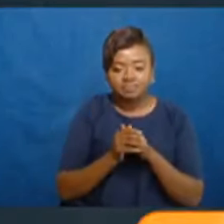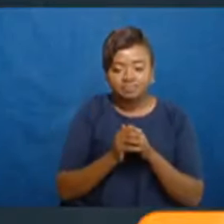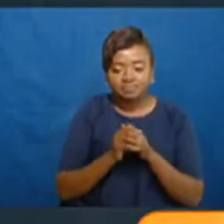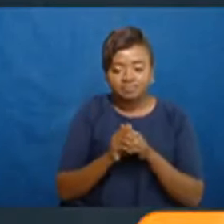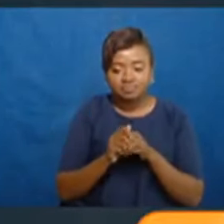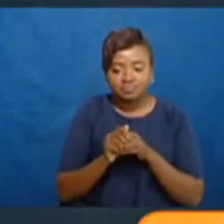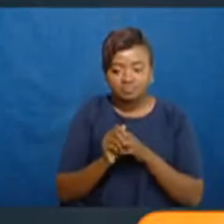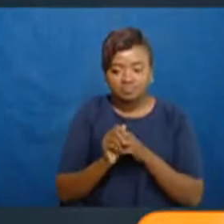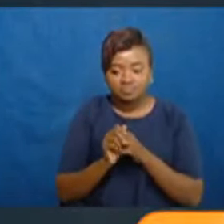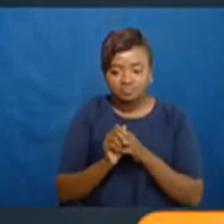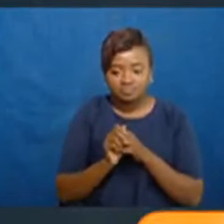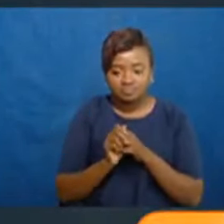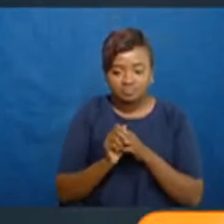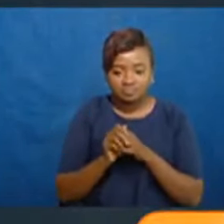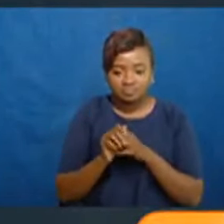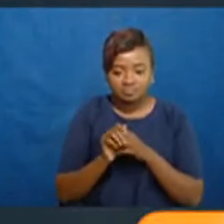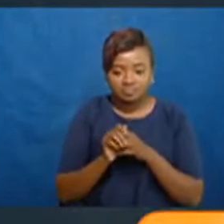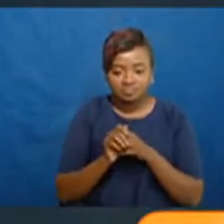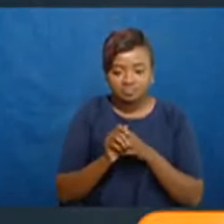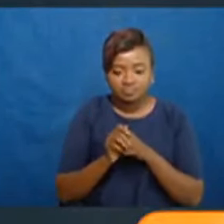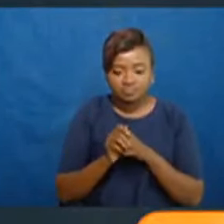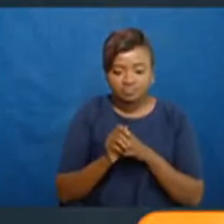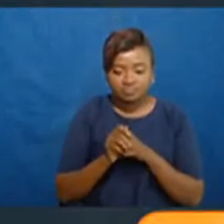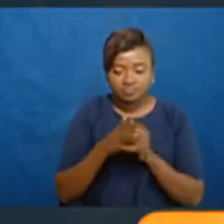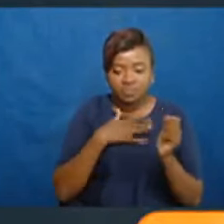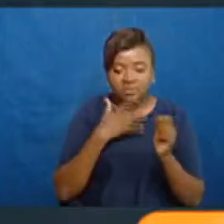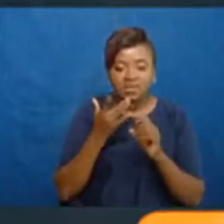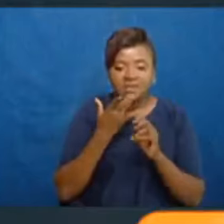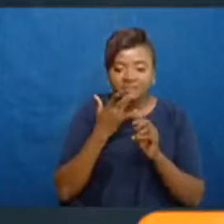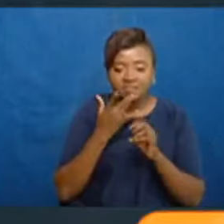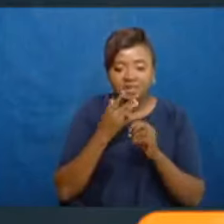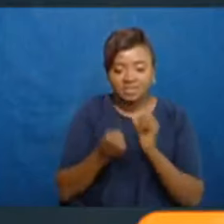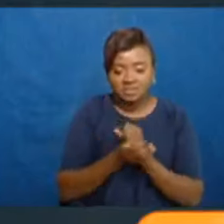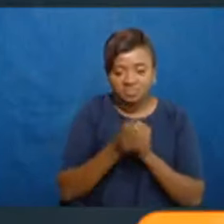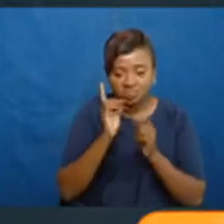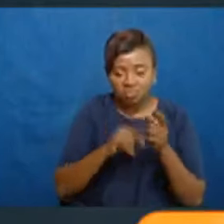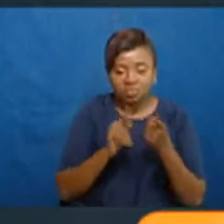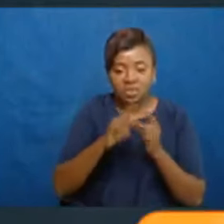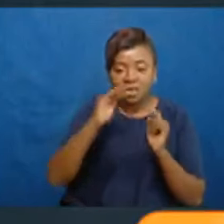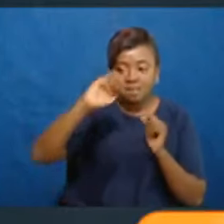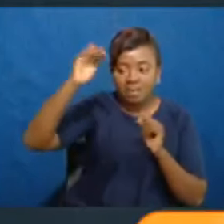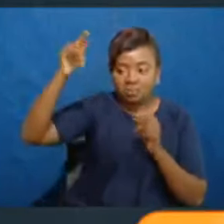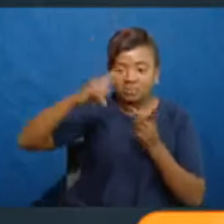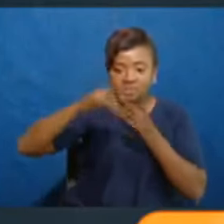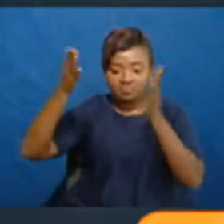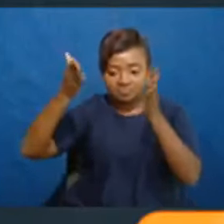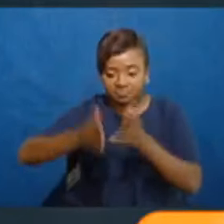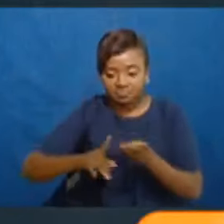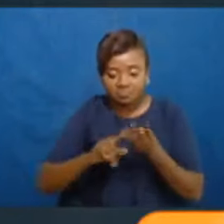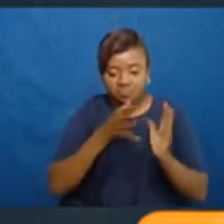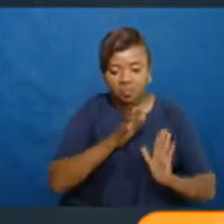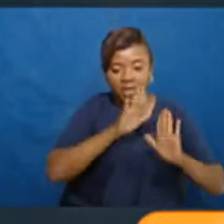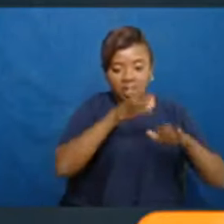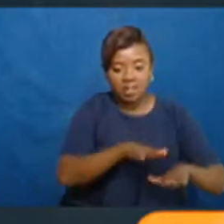favorite illustration of the mountain, the valley, and the lake. Now, these three geographical